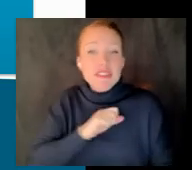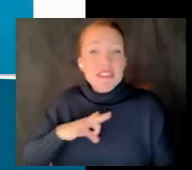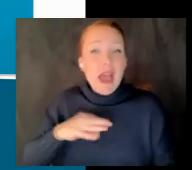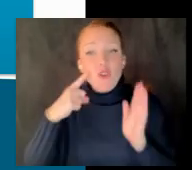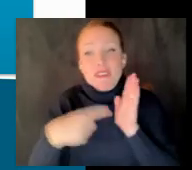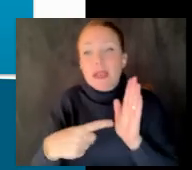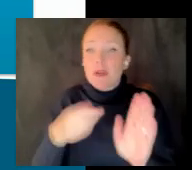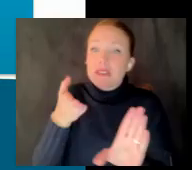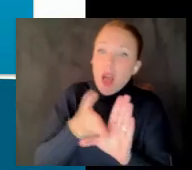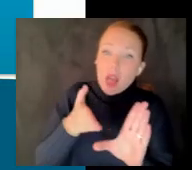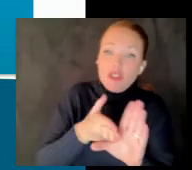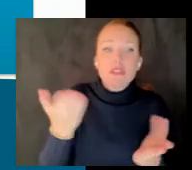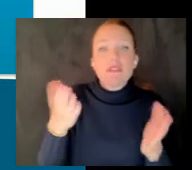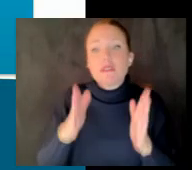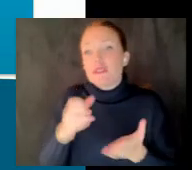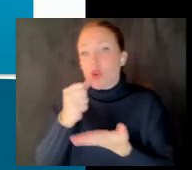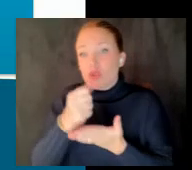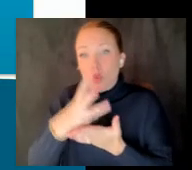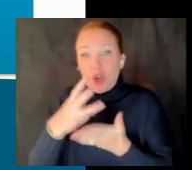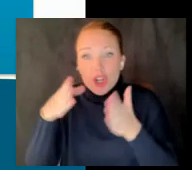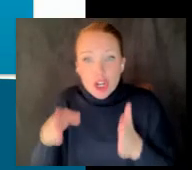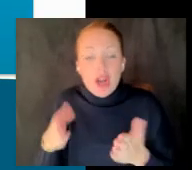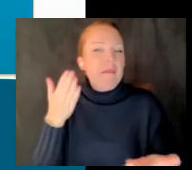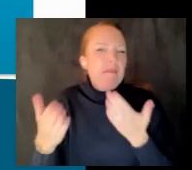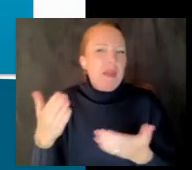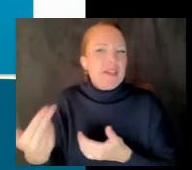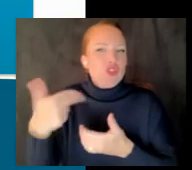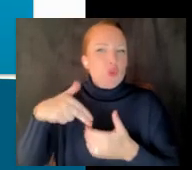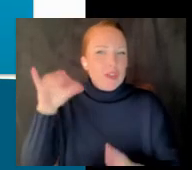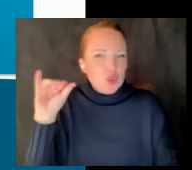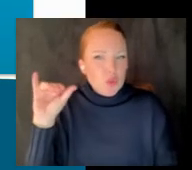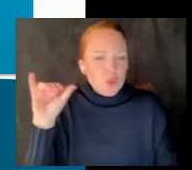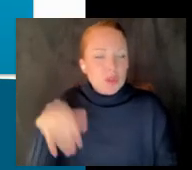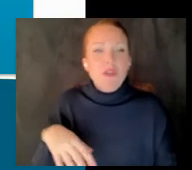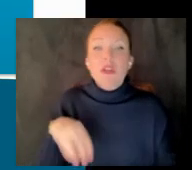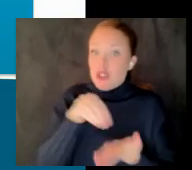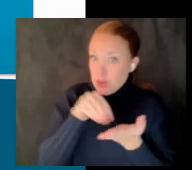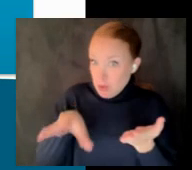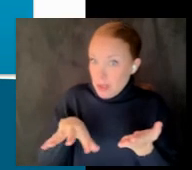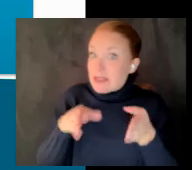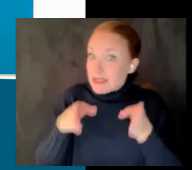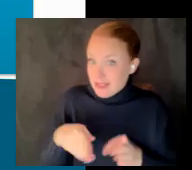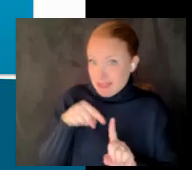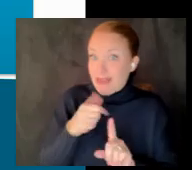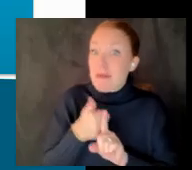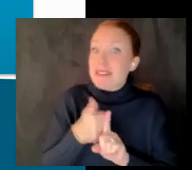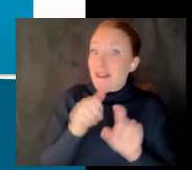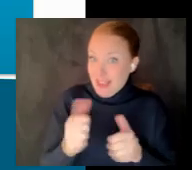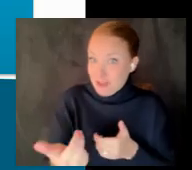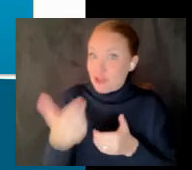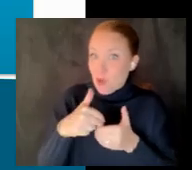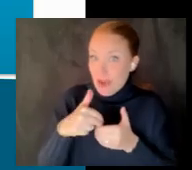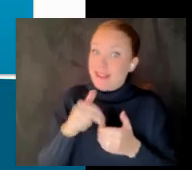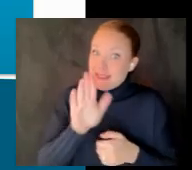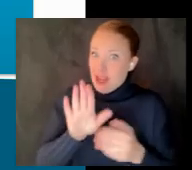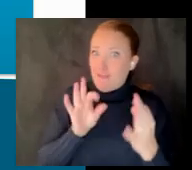social worker, or service provider may be invited to attend. Students are also encouraged to attend as their input regarding their